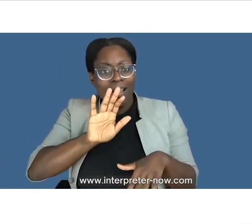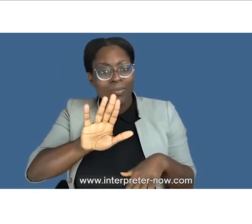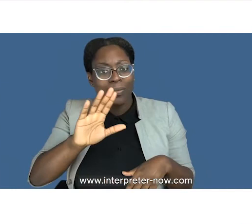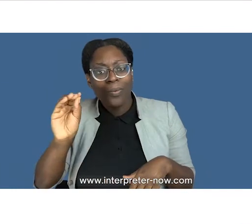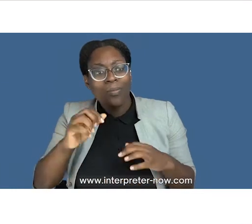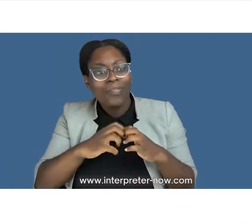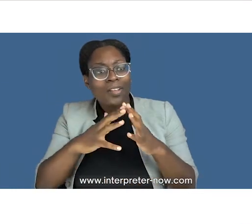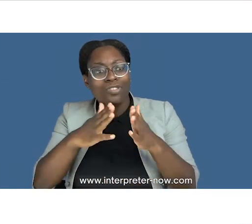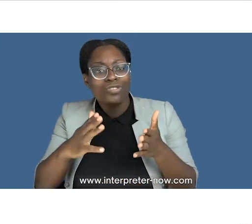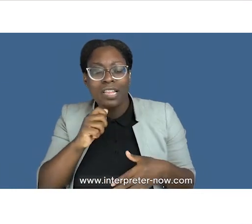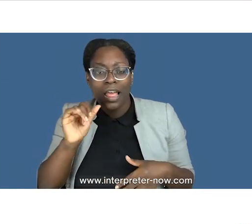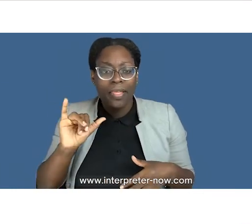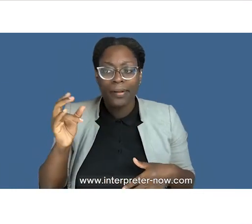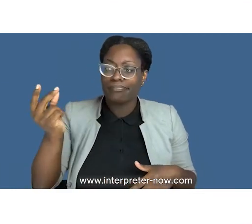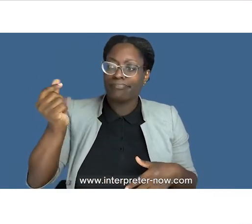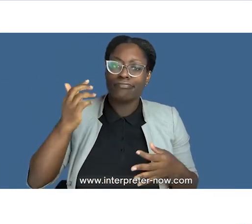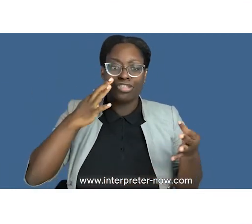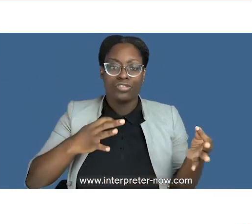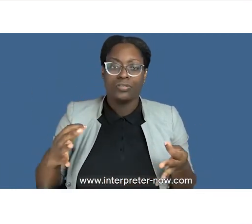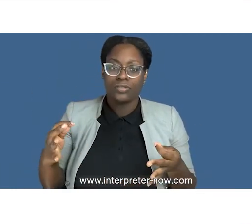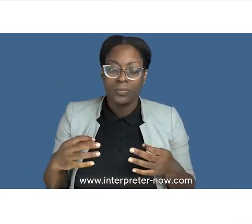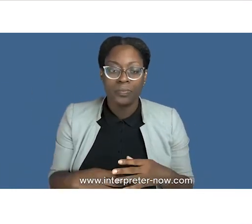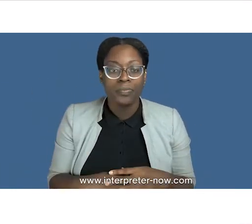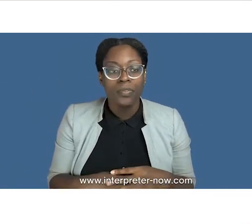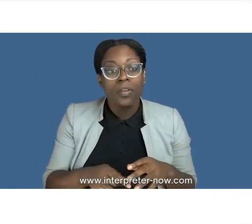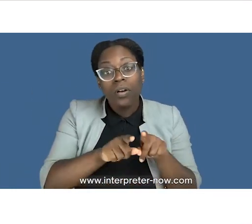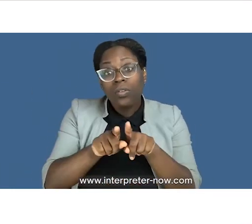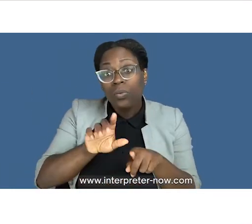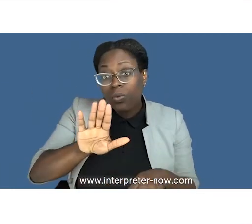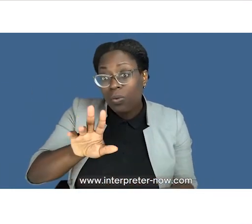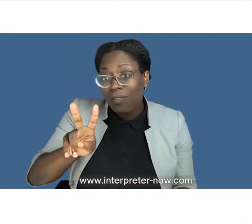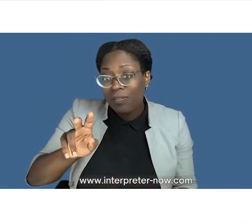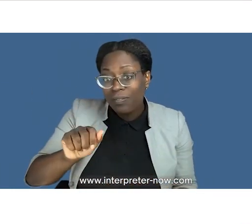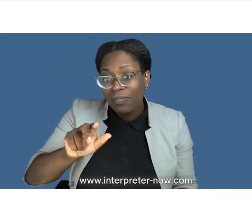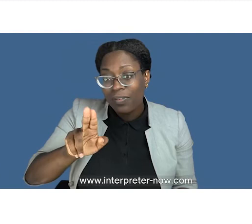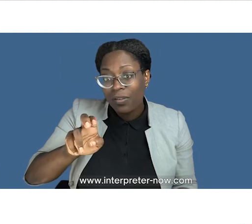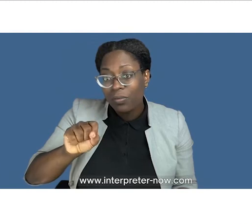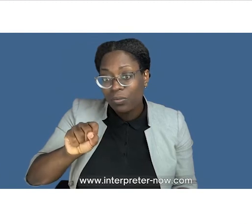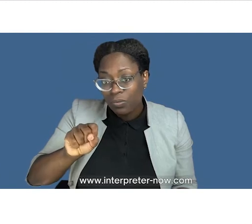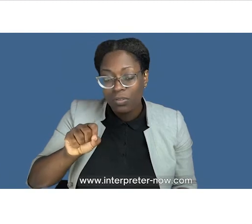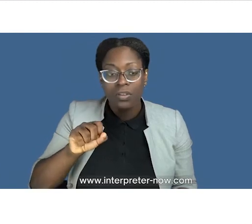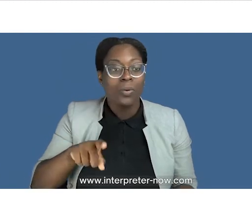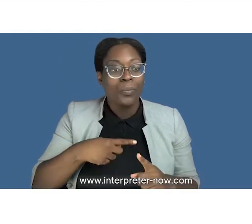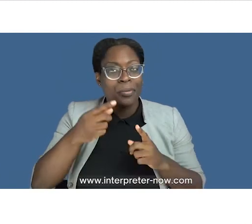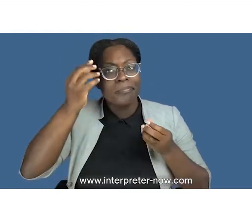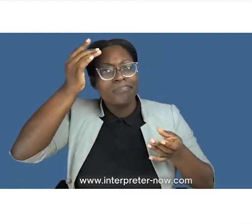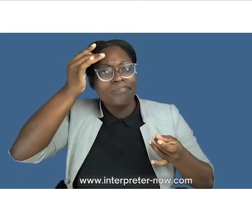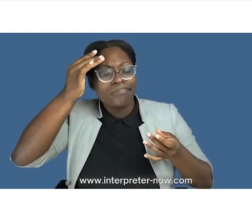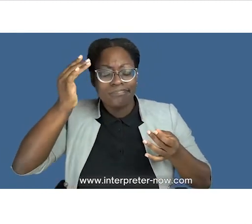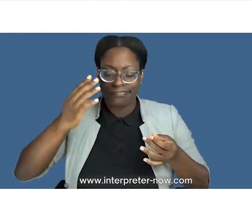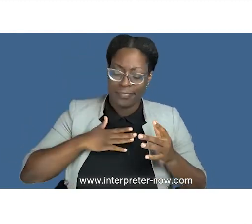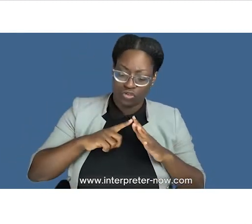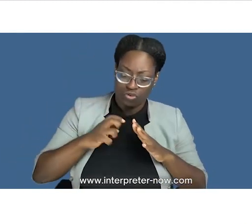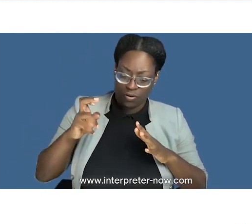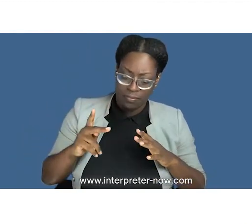one. The second is to build it into your values from the beginning, your develop